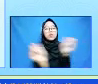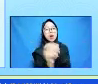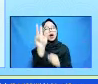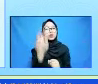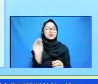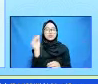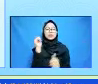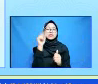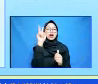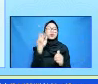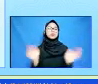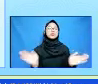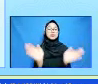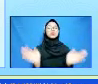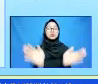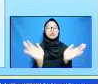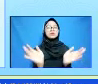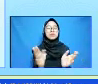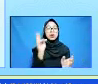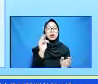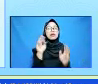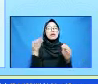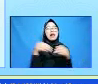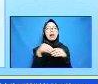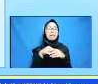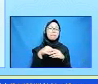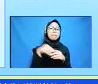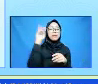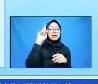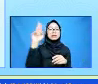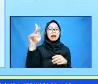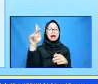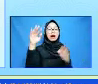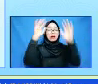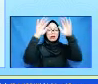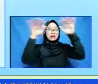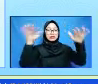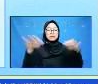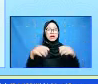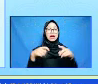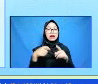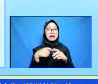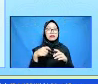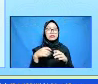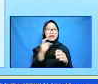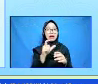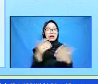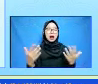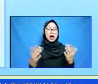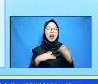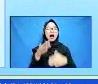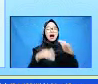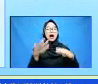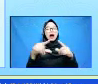for vulnerable group in decision-making process and climate empowerment, like the how to empower